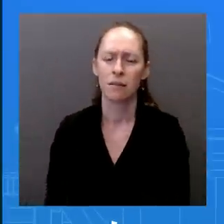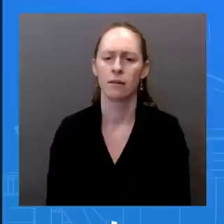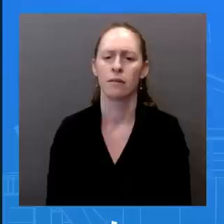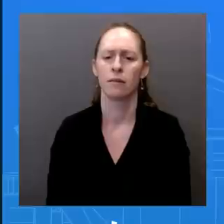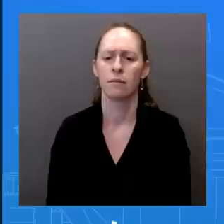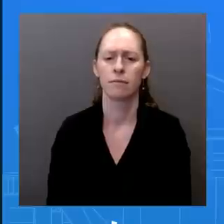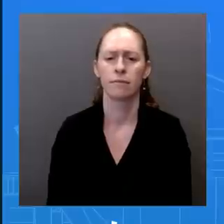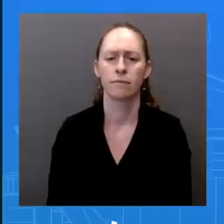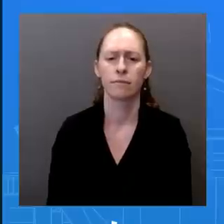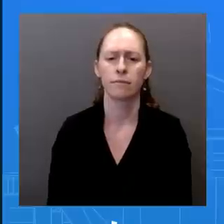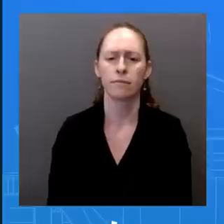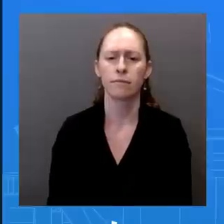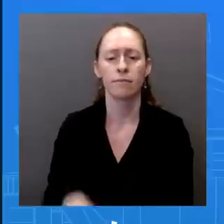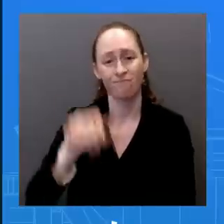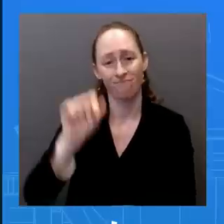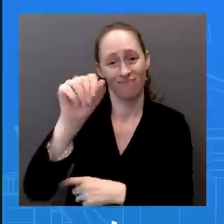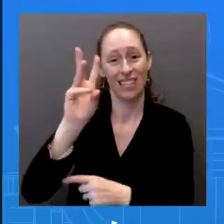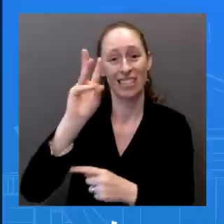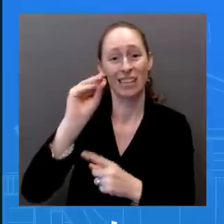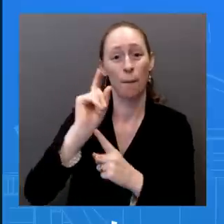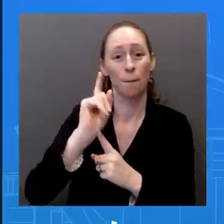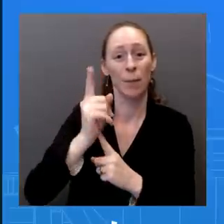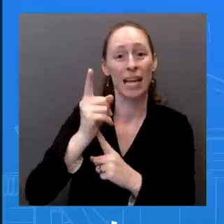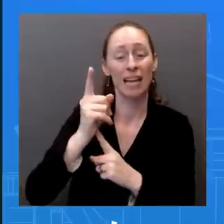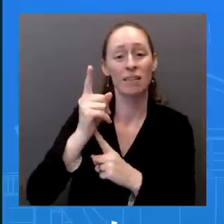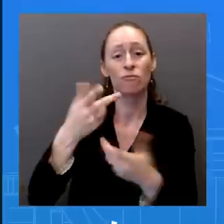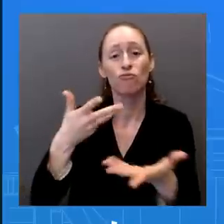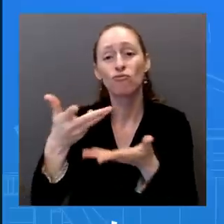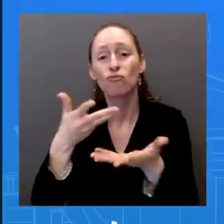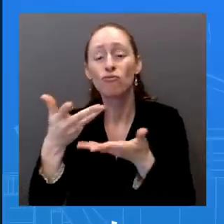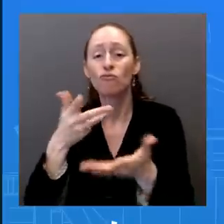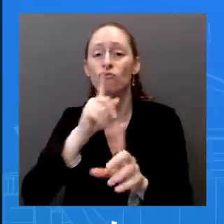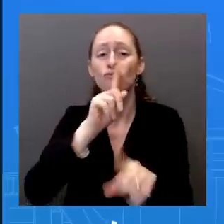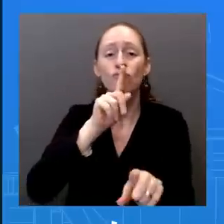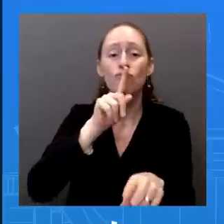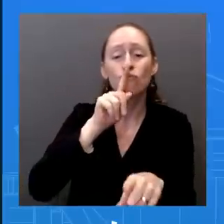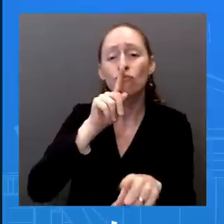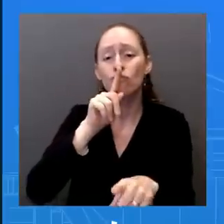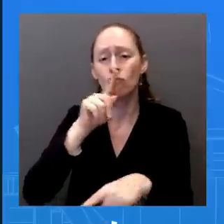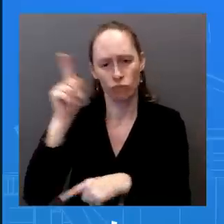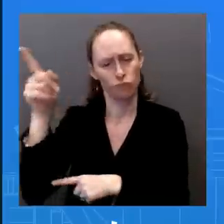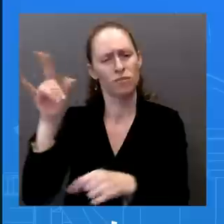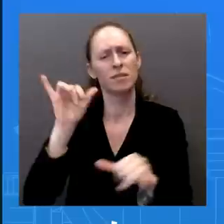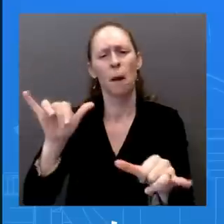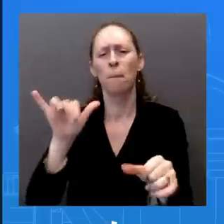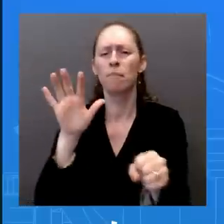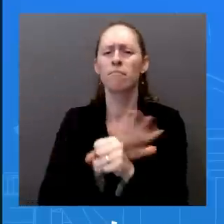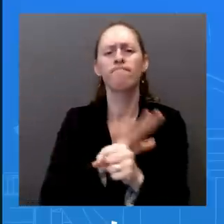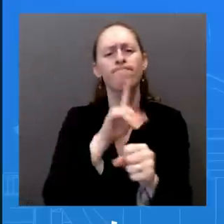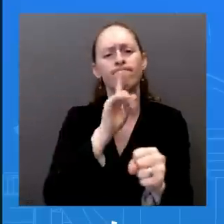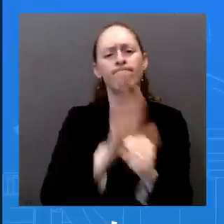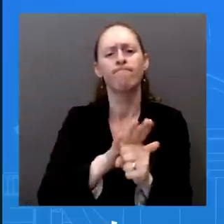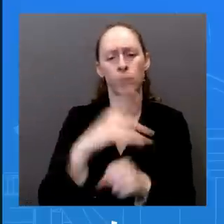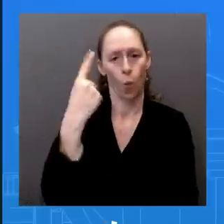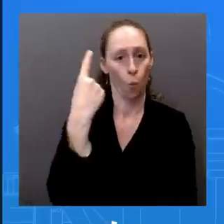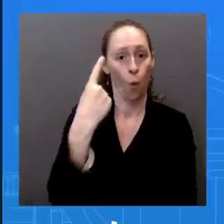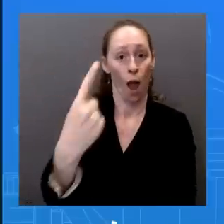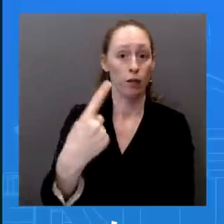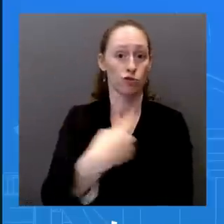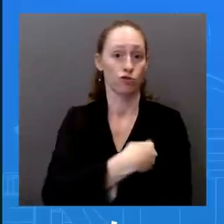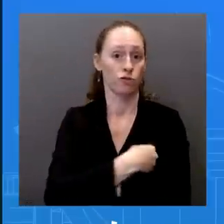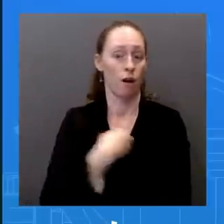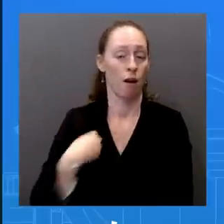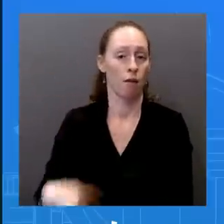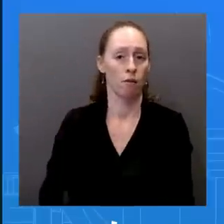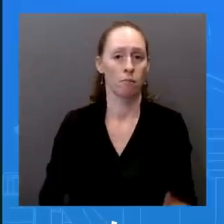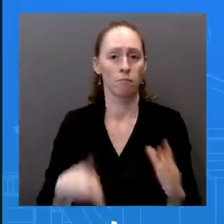We continue to stand against unilateral changes to the status quo, and we continue to stand for peace and stability across